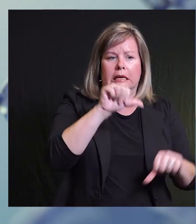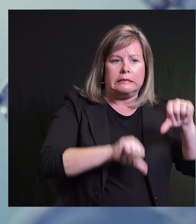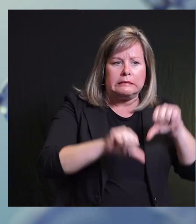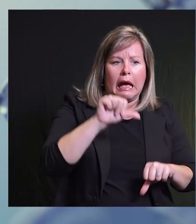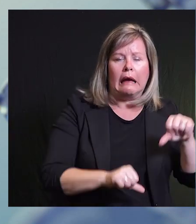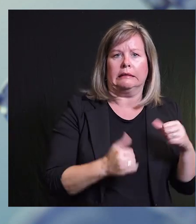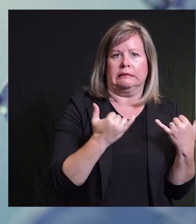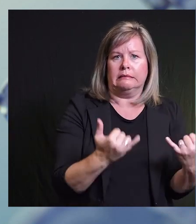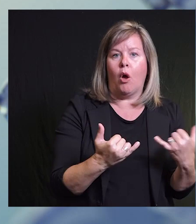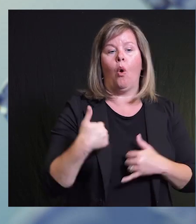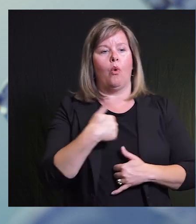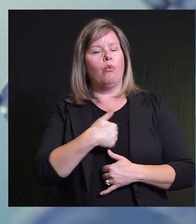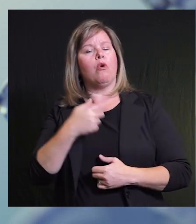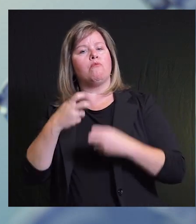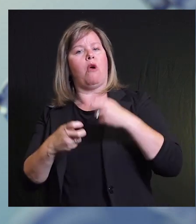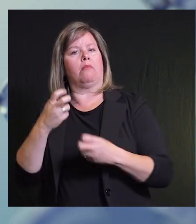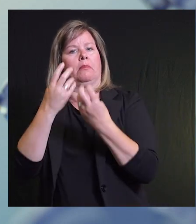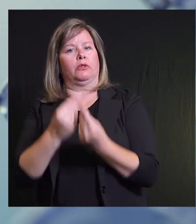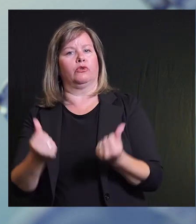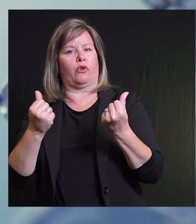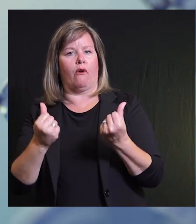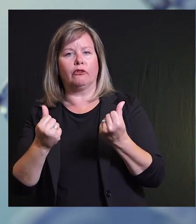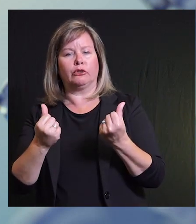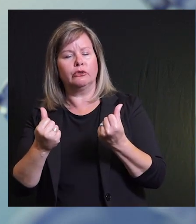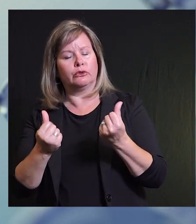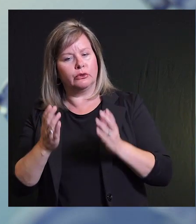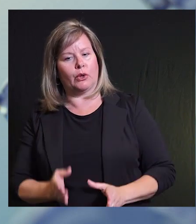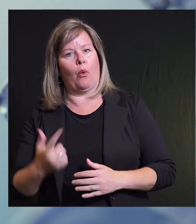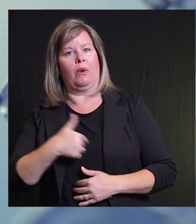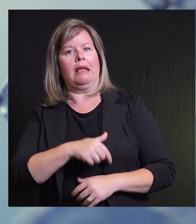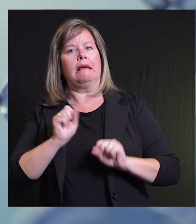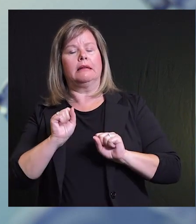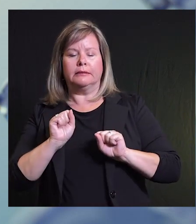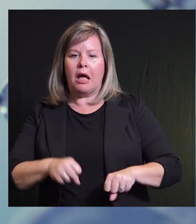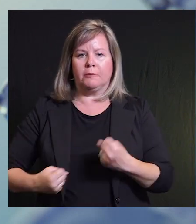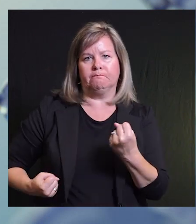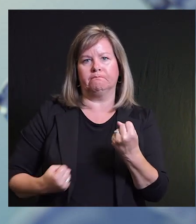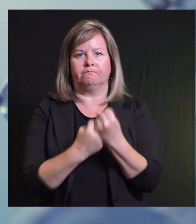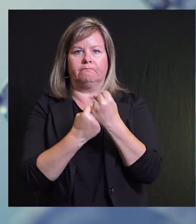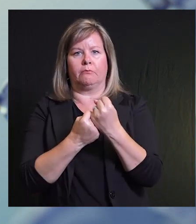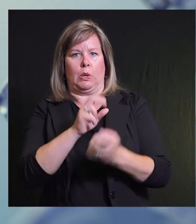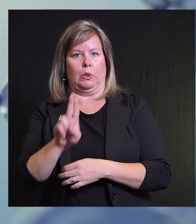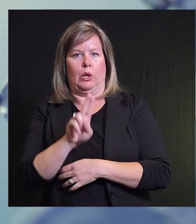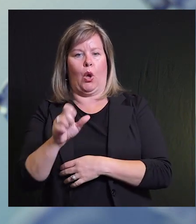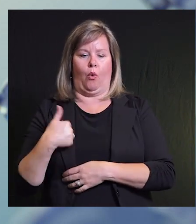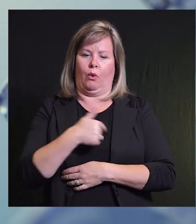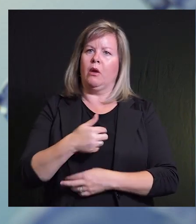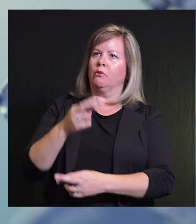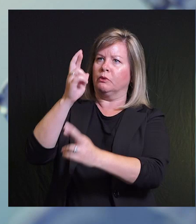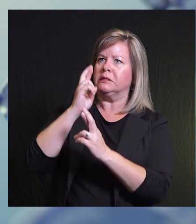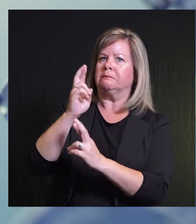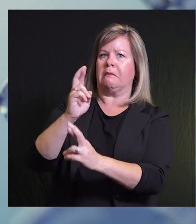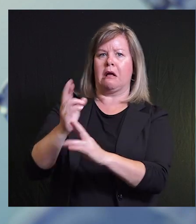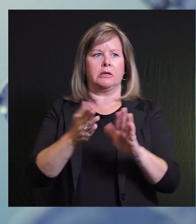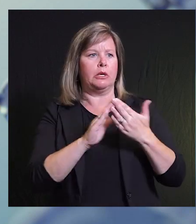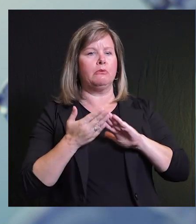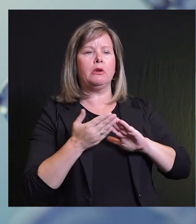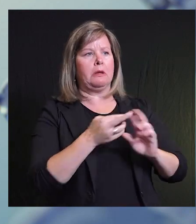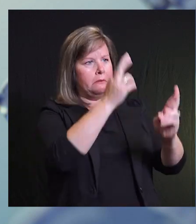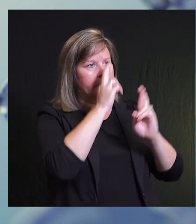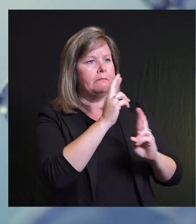are pragmatic problem solvers, and as people who are patriots, who respected the dignity of their neighbors and the